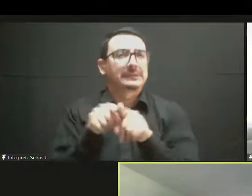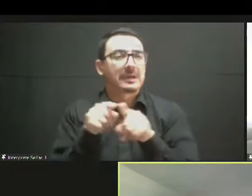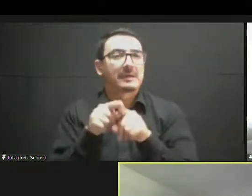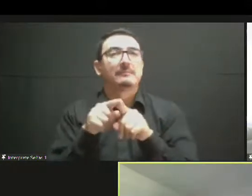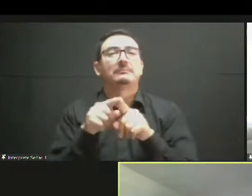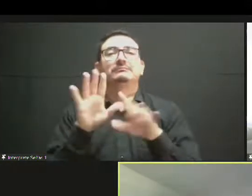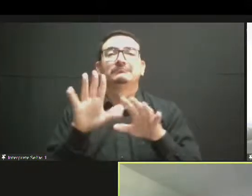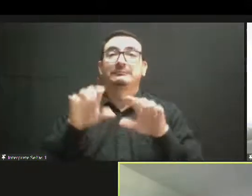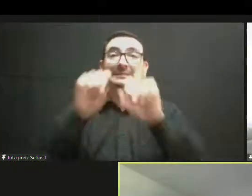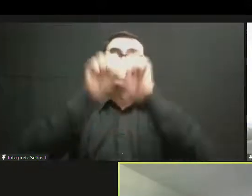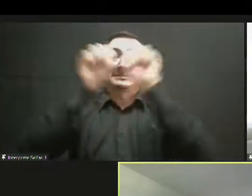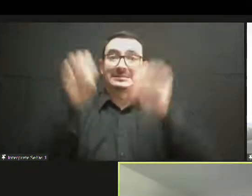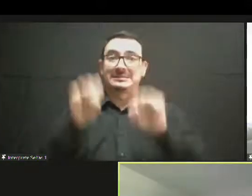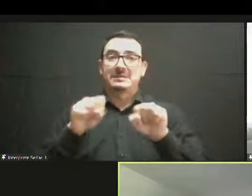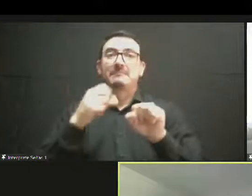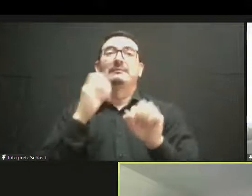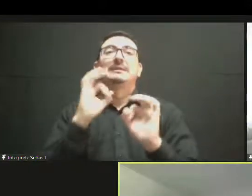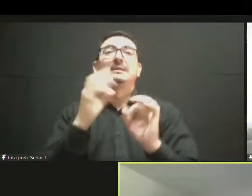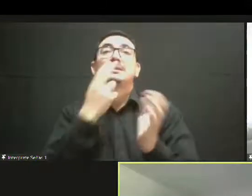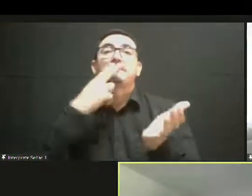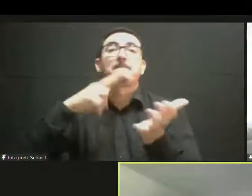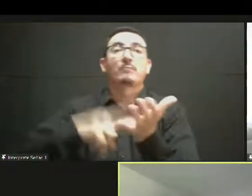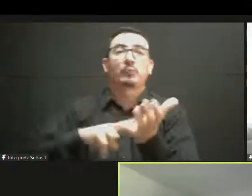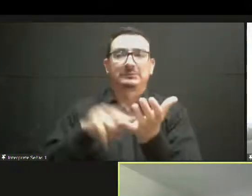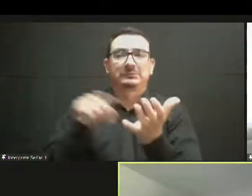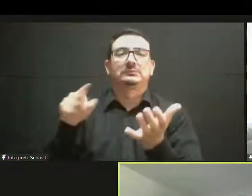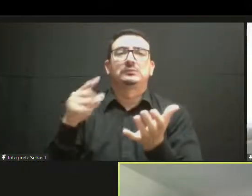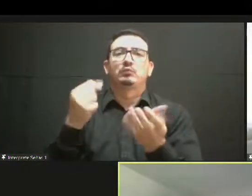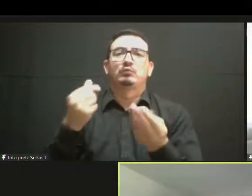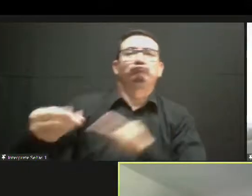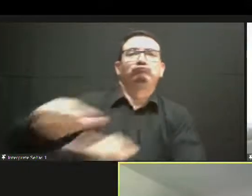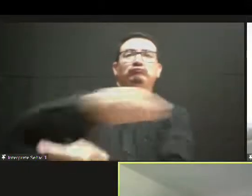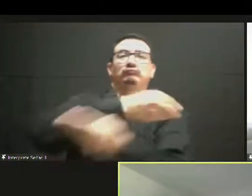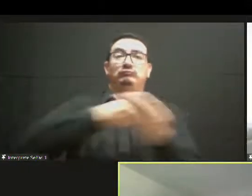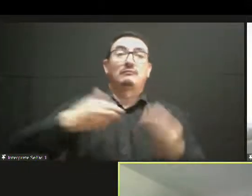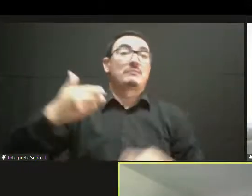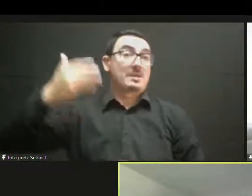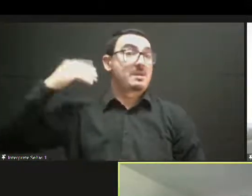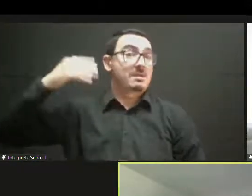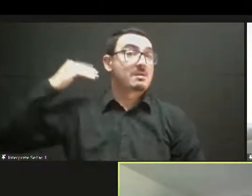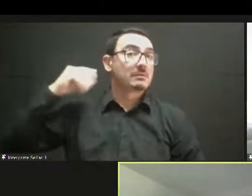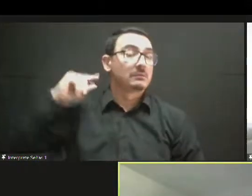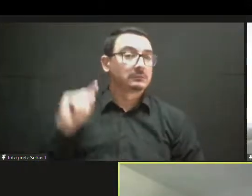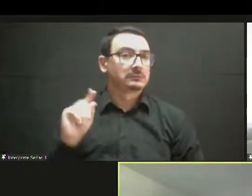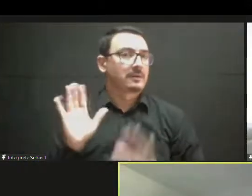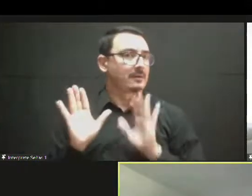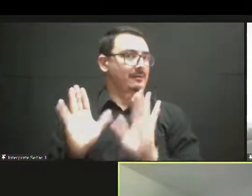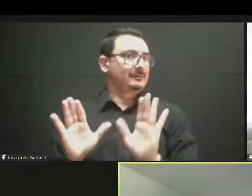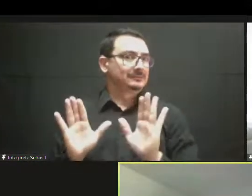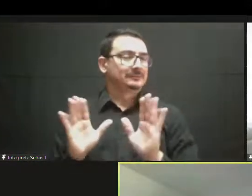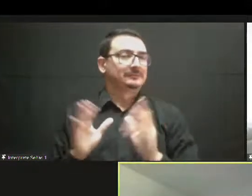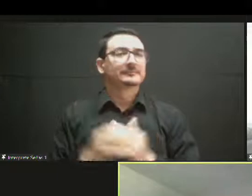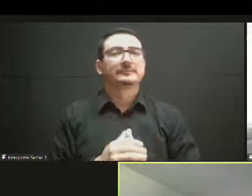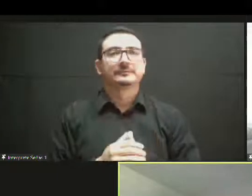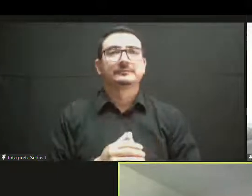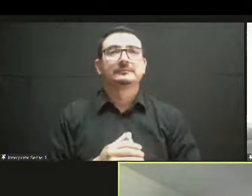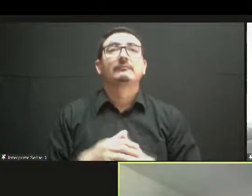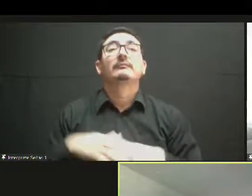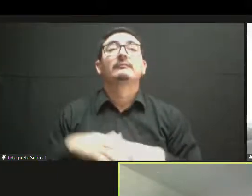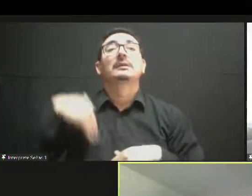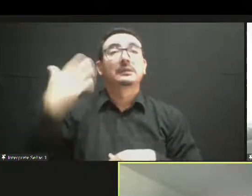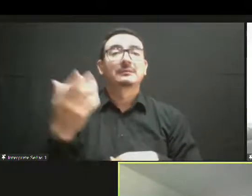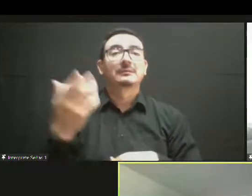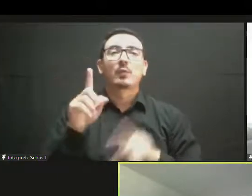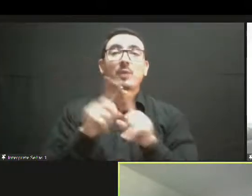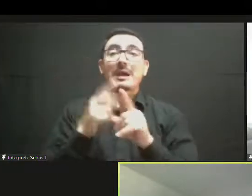with what at that time was basically, tax exemption, corporate income tax, and so on. Actually, when we started back in the early